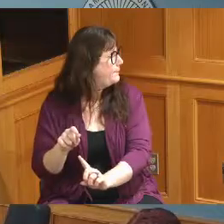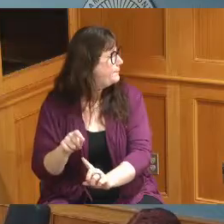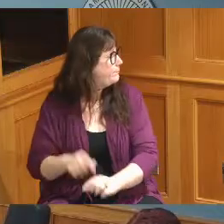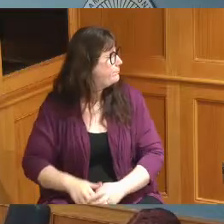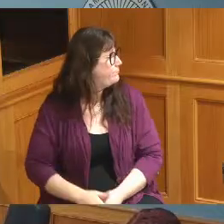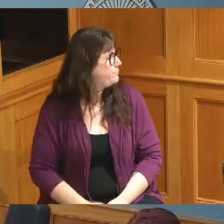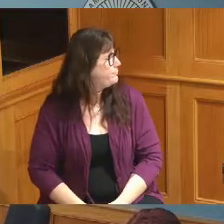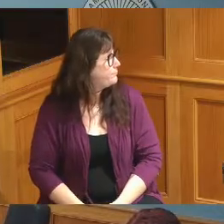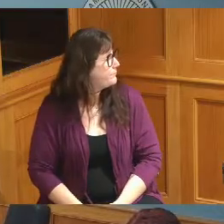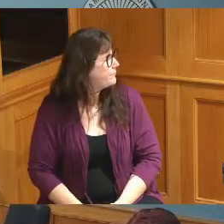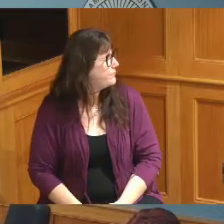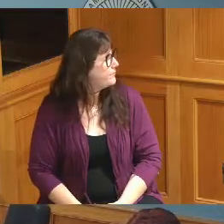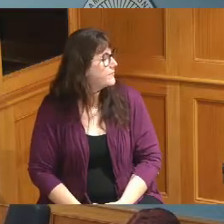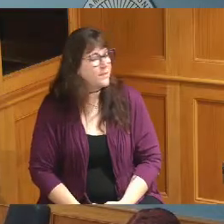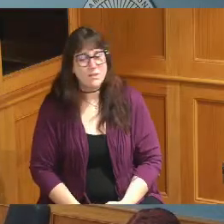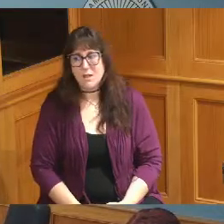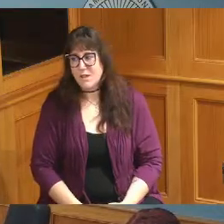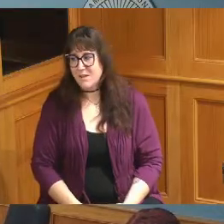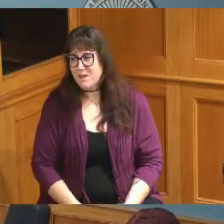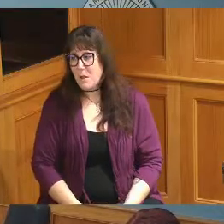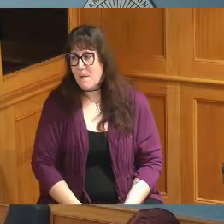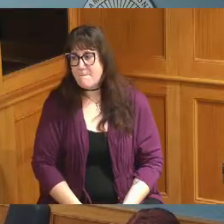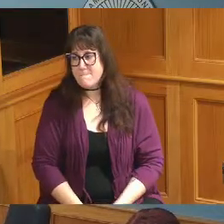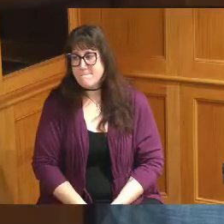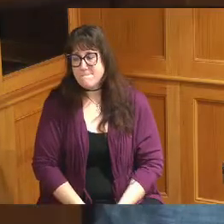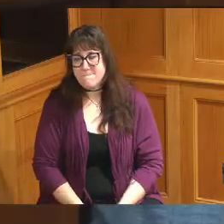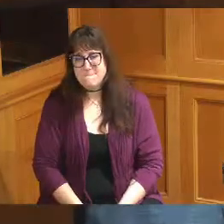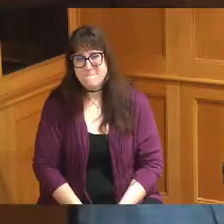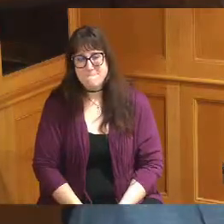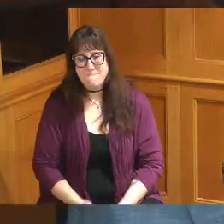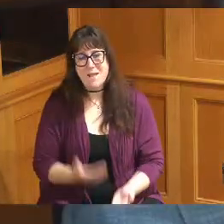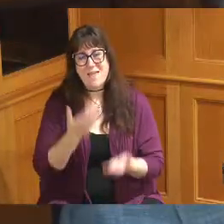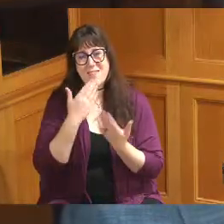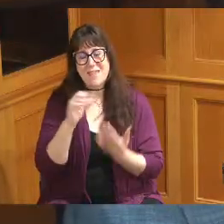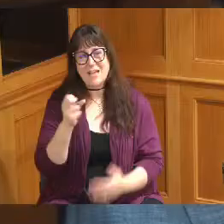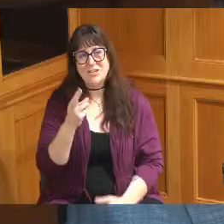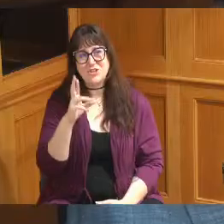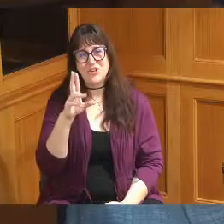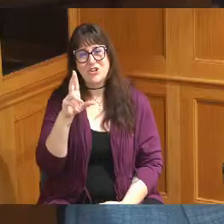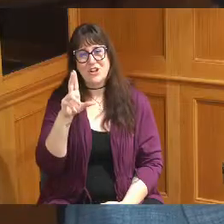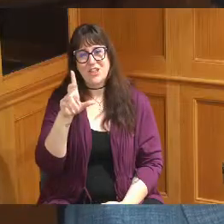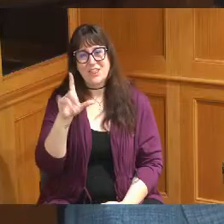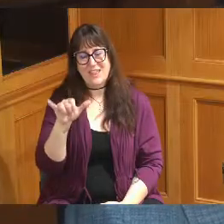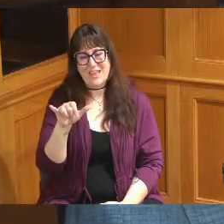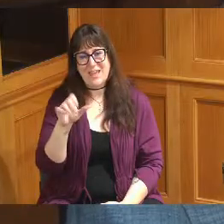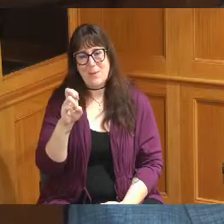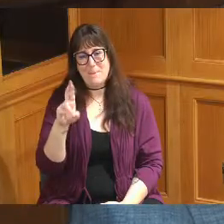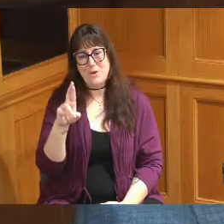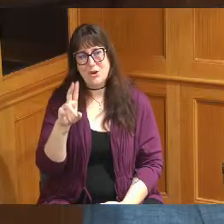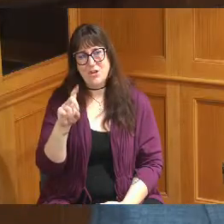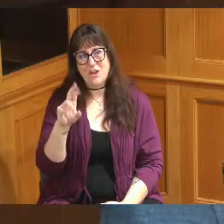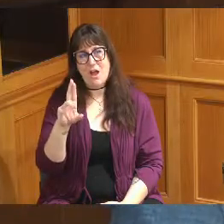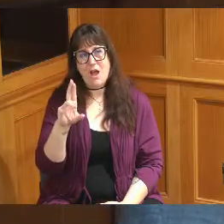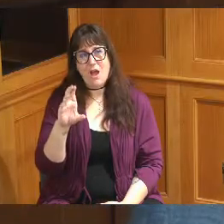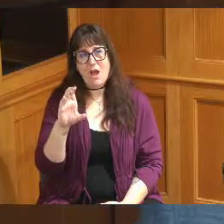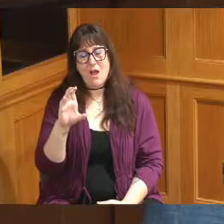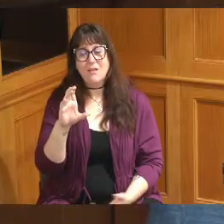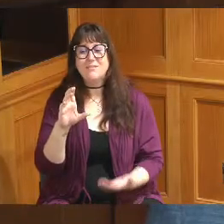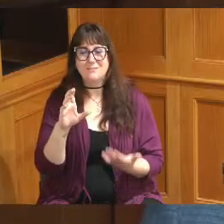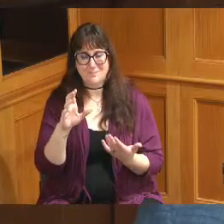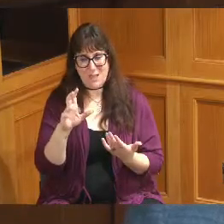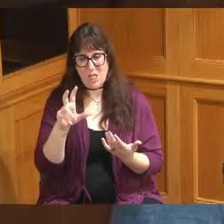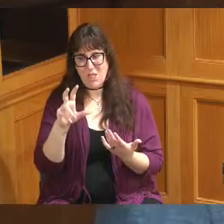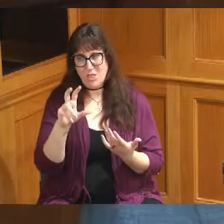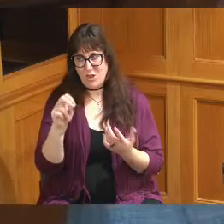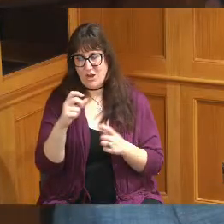No. So anyways, that, and want to thank Shirley Murdoch. It was her 37th anniversary. Her and her husband, Dale. Her husband